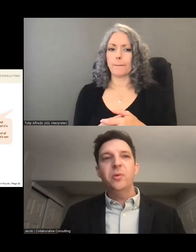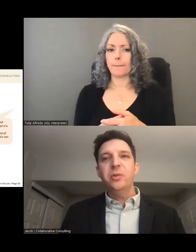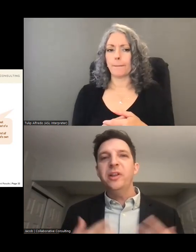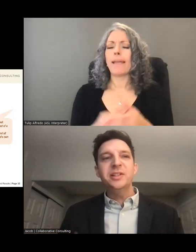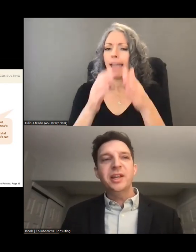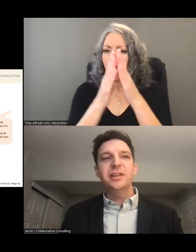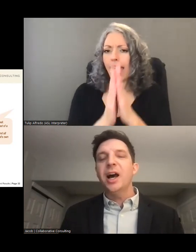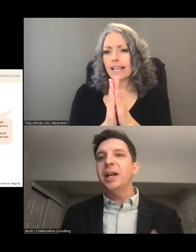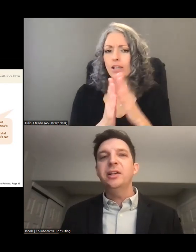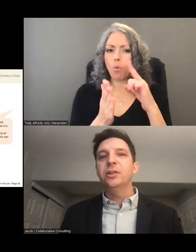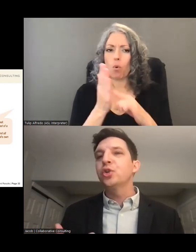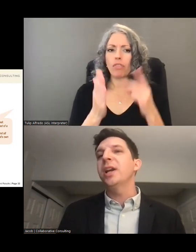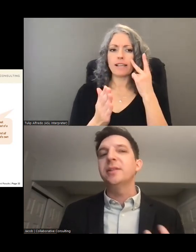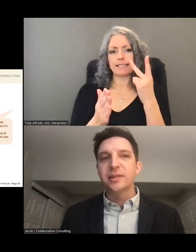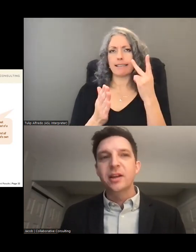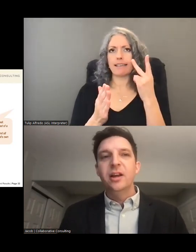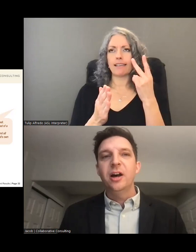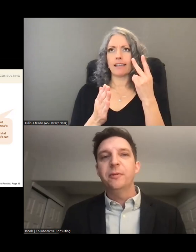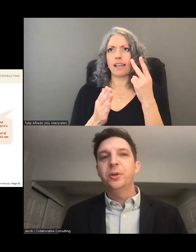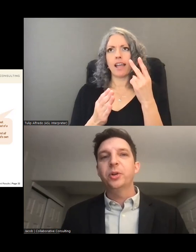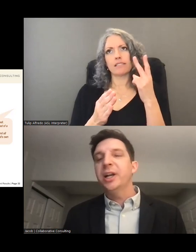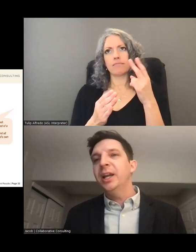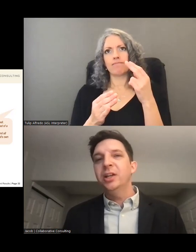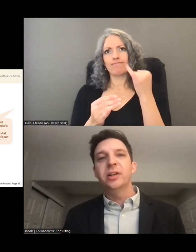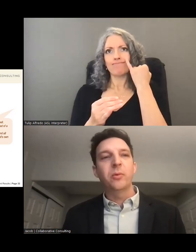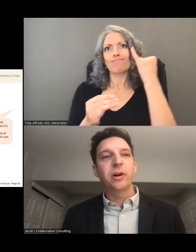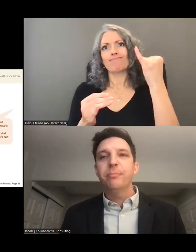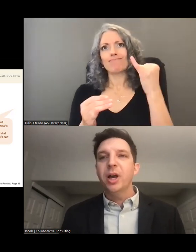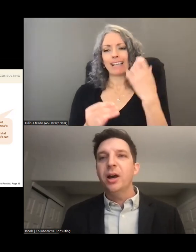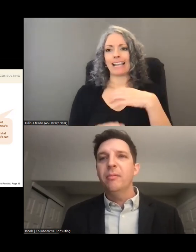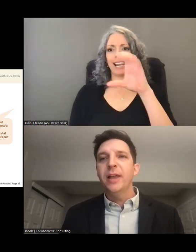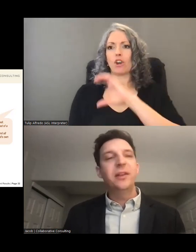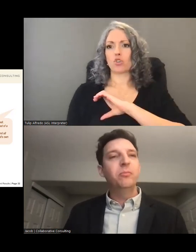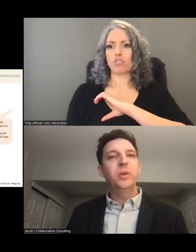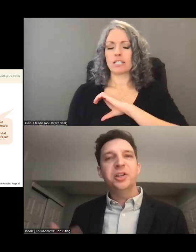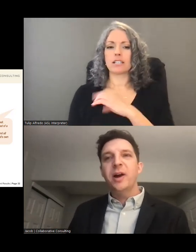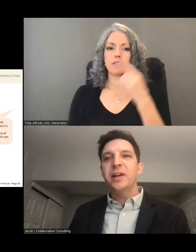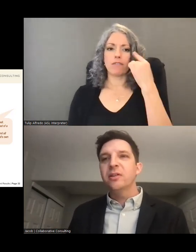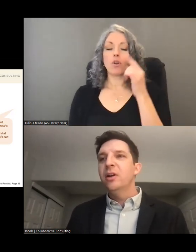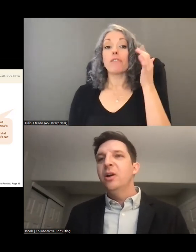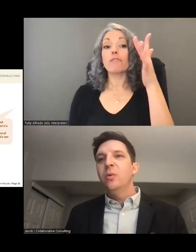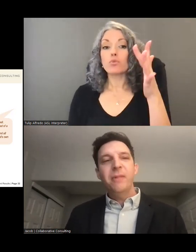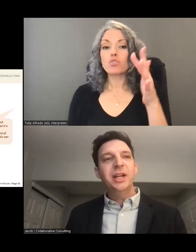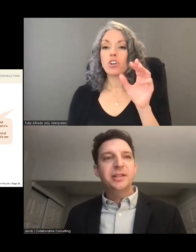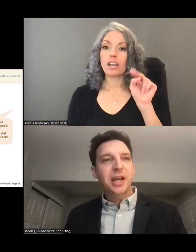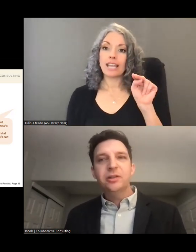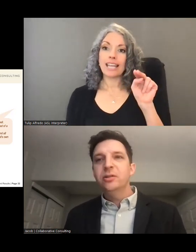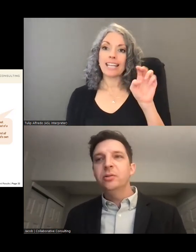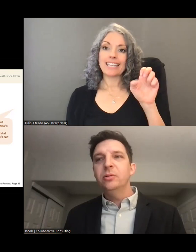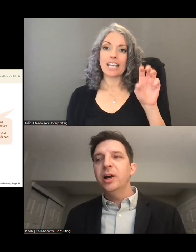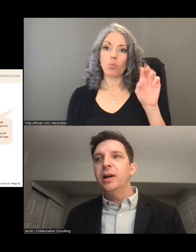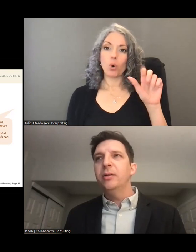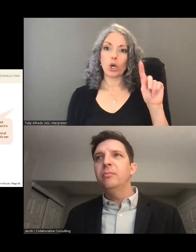asking sort of what do they see as the ideal traits of a future-ready aging network. And then we also asked, what might it